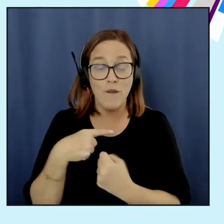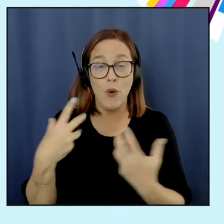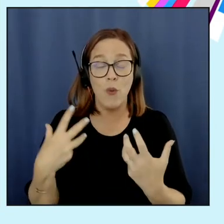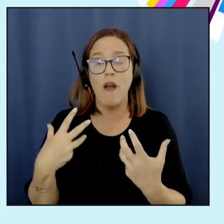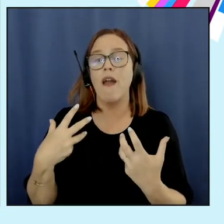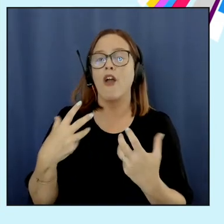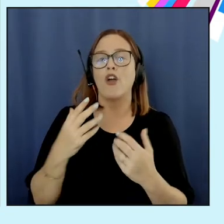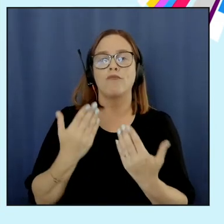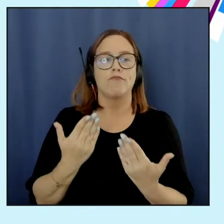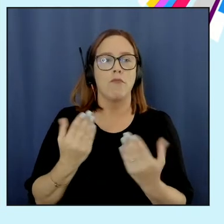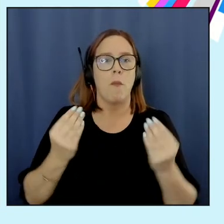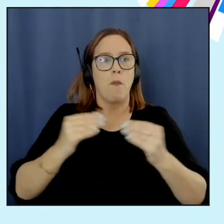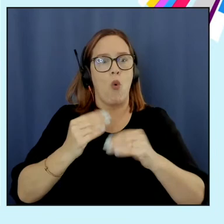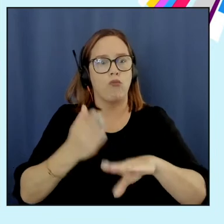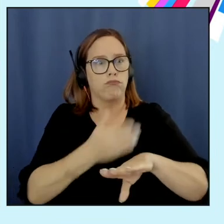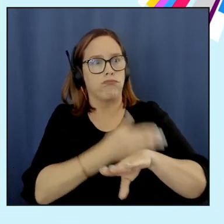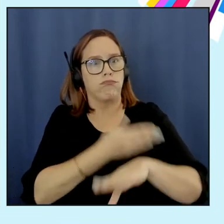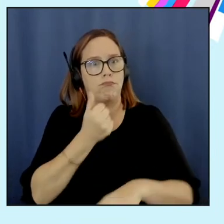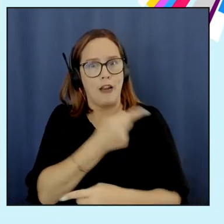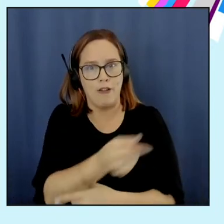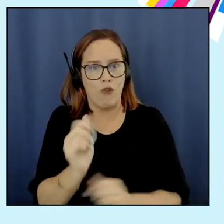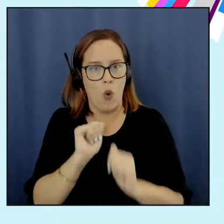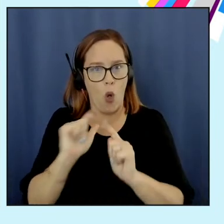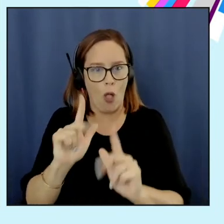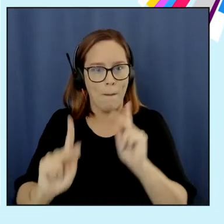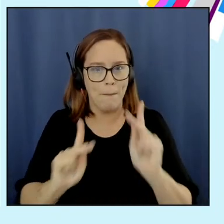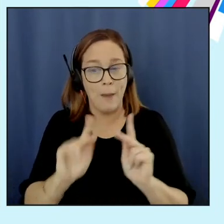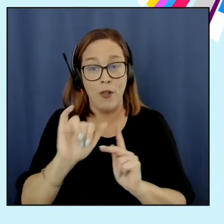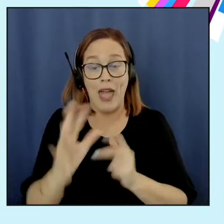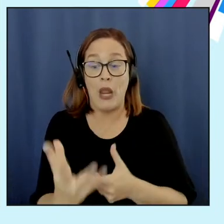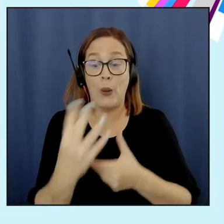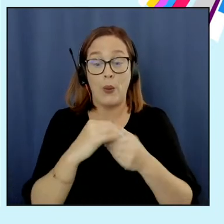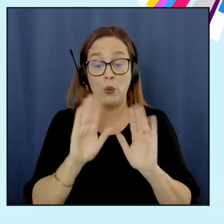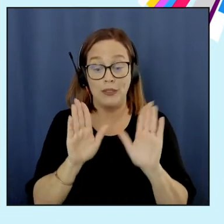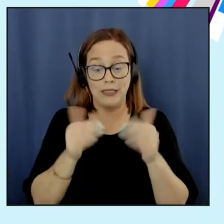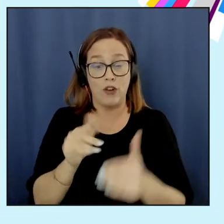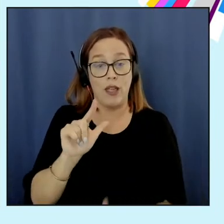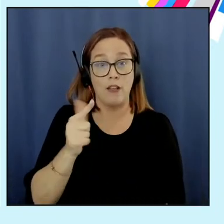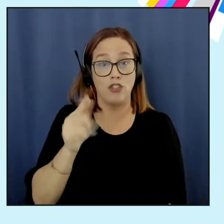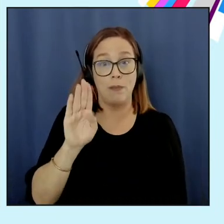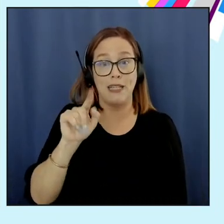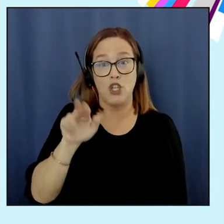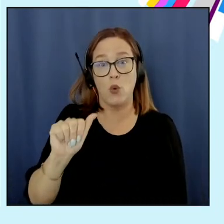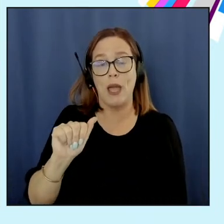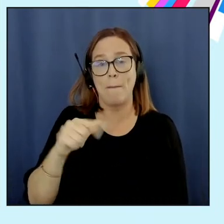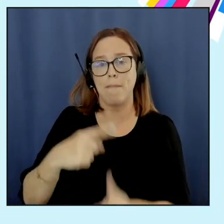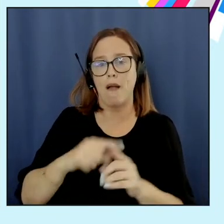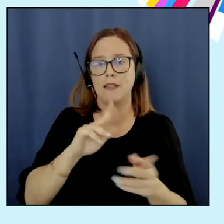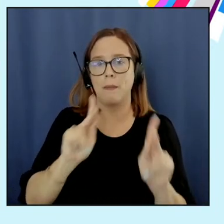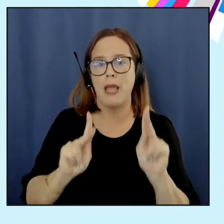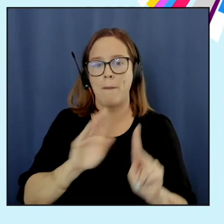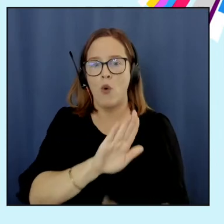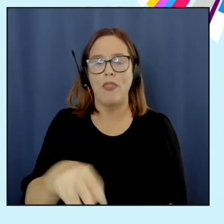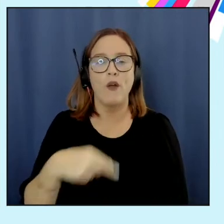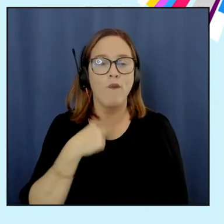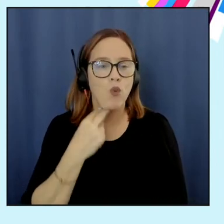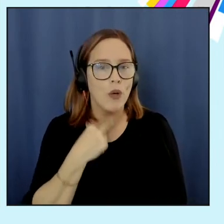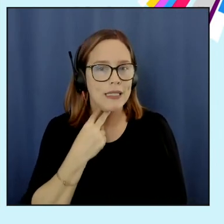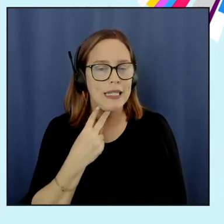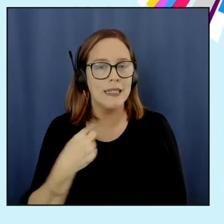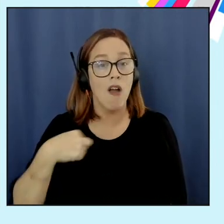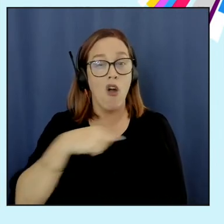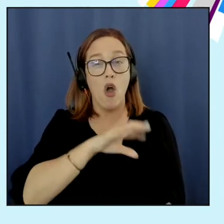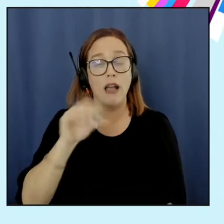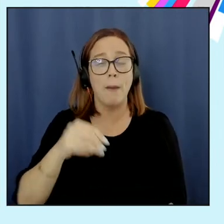includes centering LGBTQIA plus people and their voices. As a company, we have a proud history of